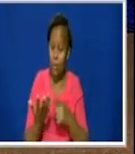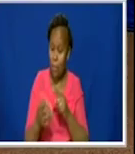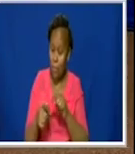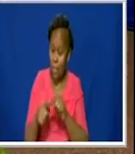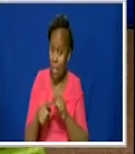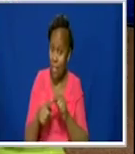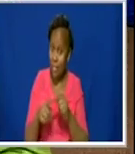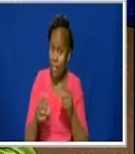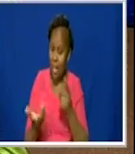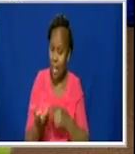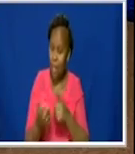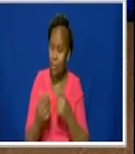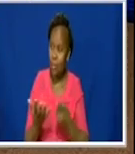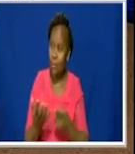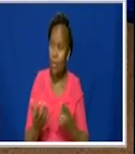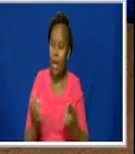fingers? Yes. Count, I see.